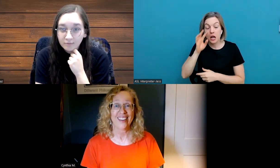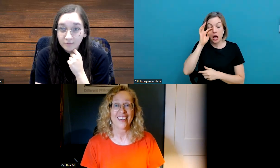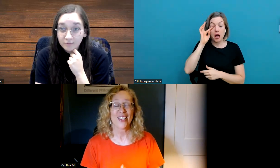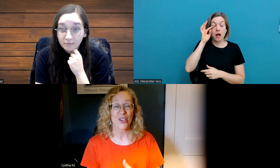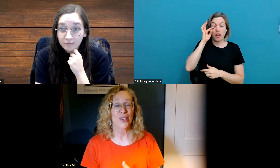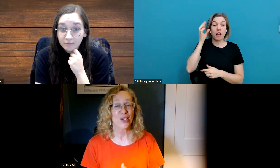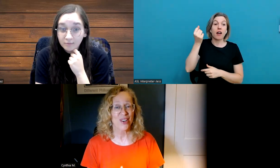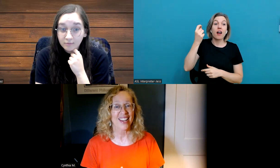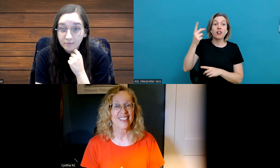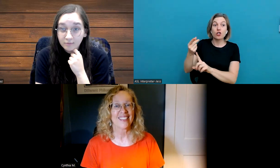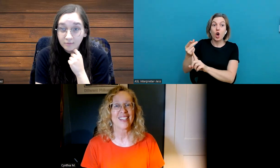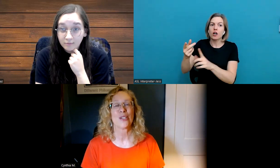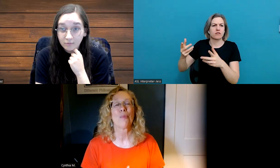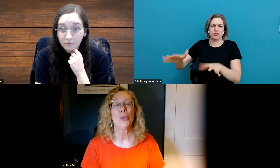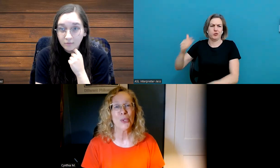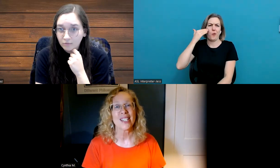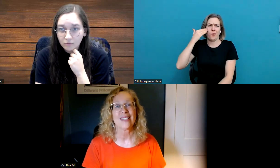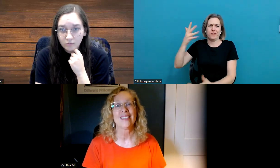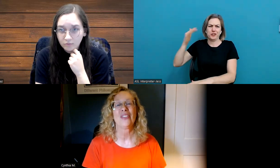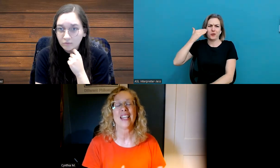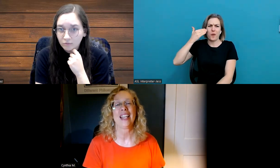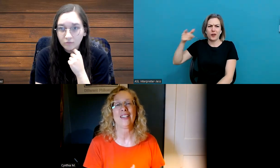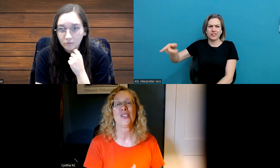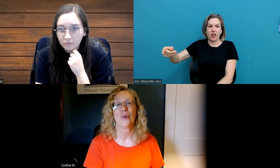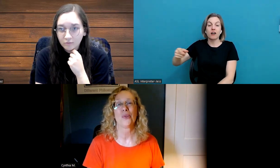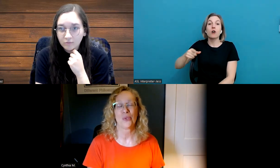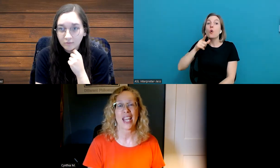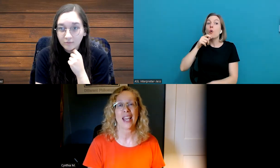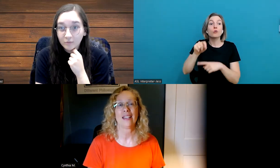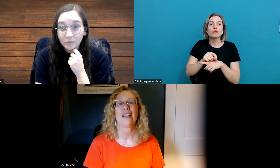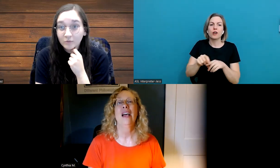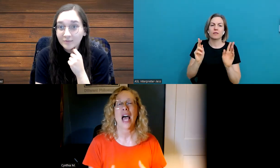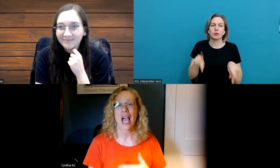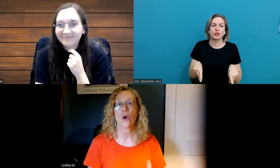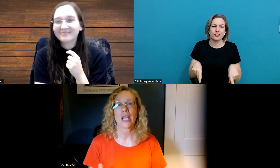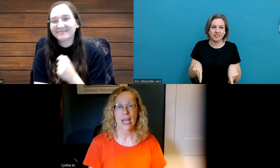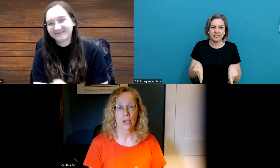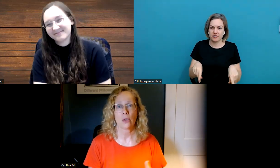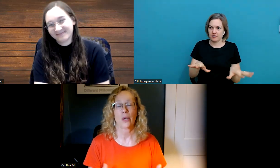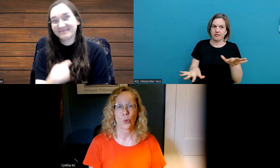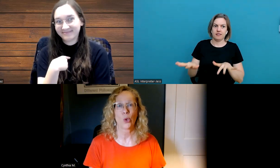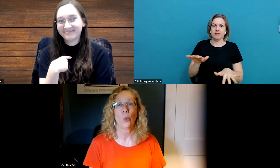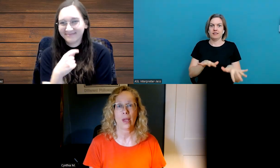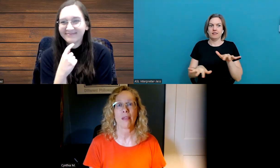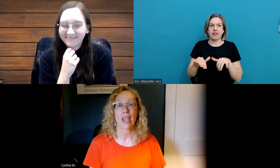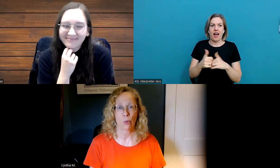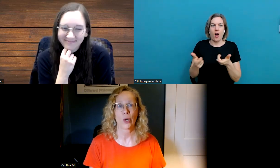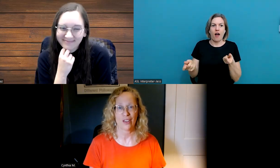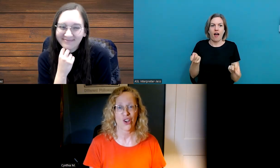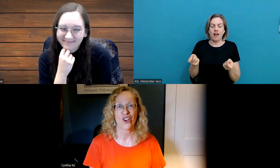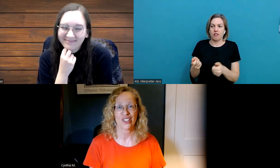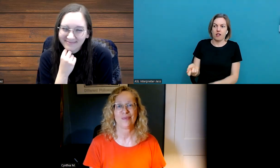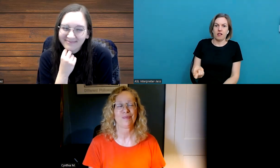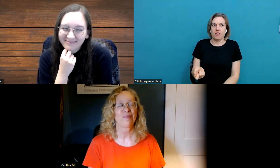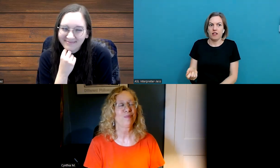dog is already trained. It's the person that needs to understand how to handle and work with a